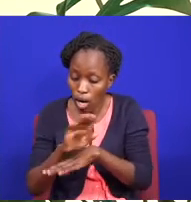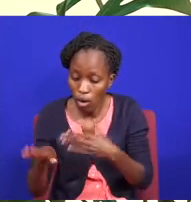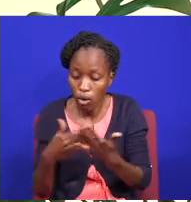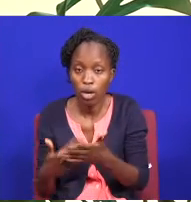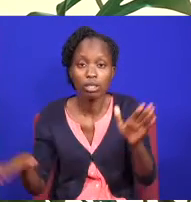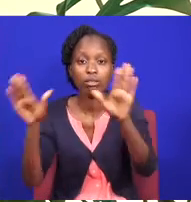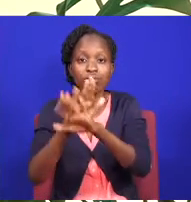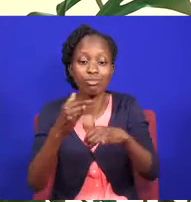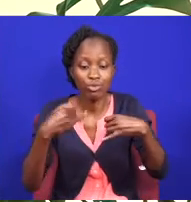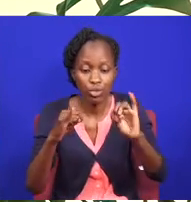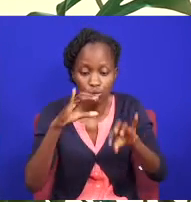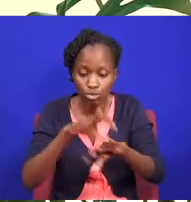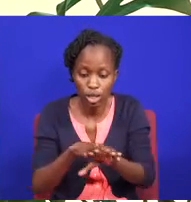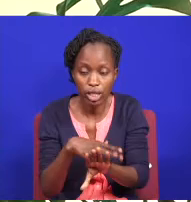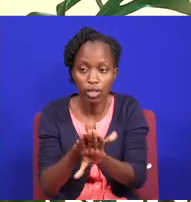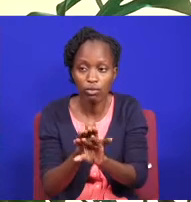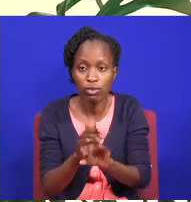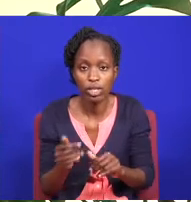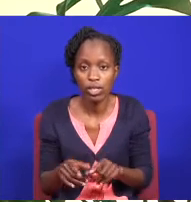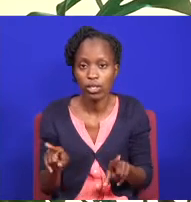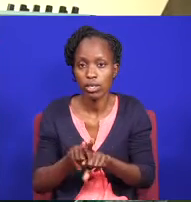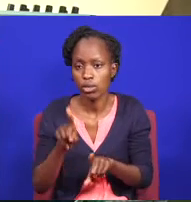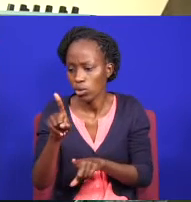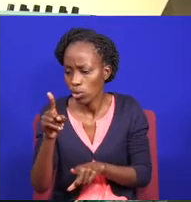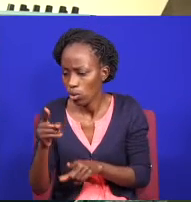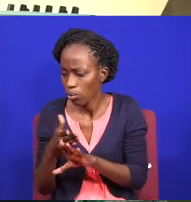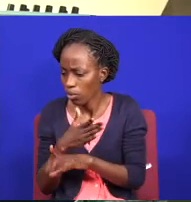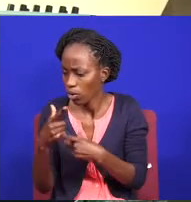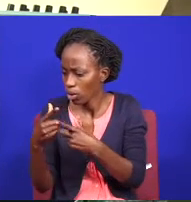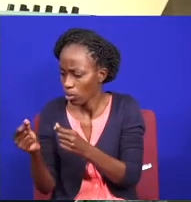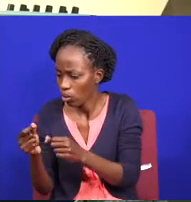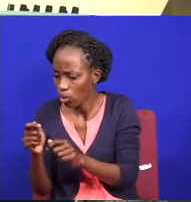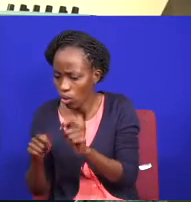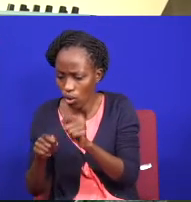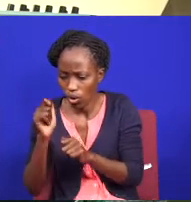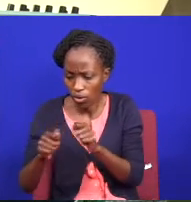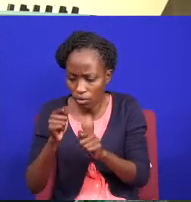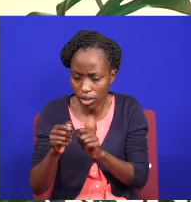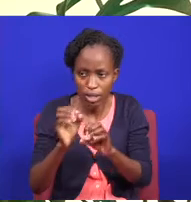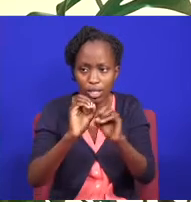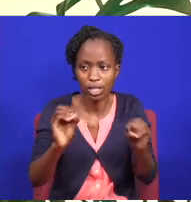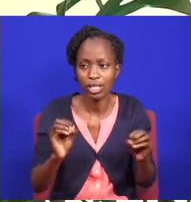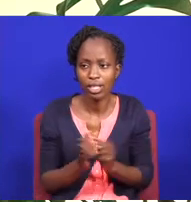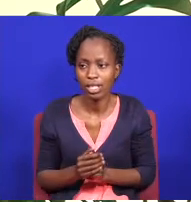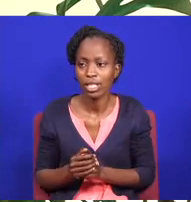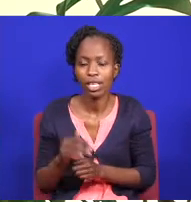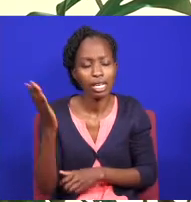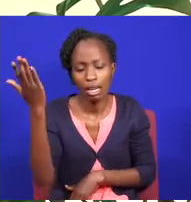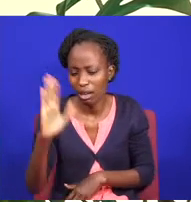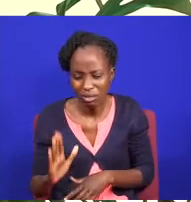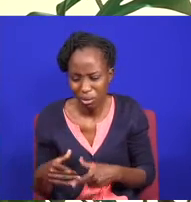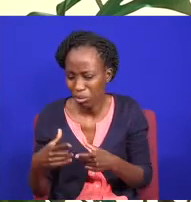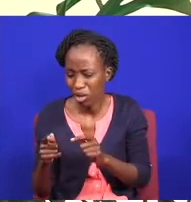to catch fish. Have you ever gone fishing? No. Even once? Not even once. Maybe you've tried? No.